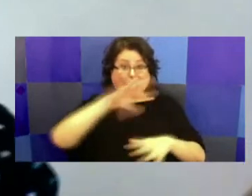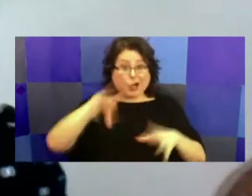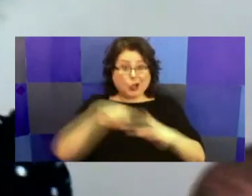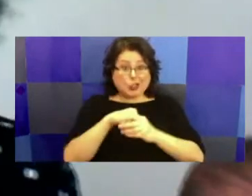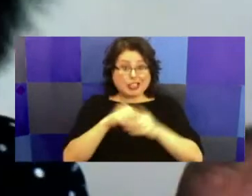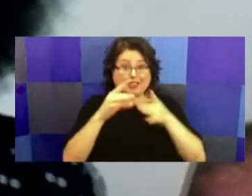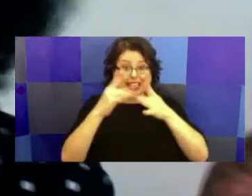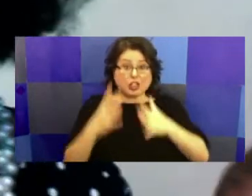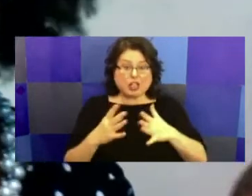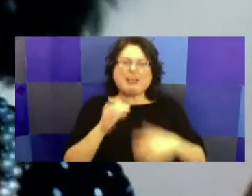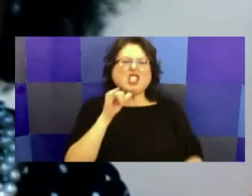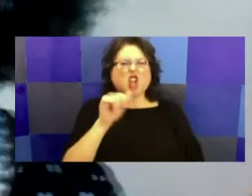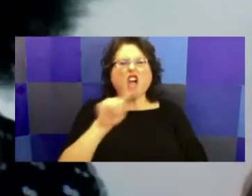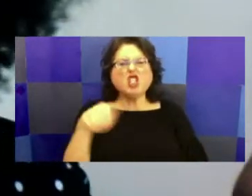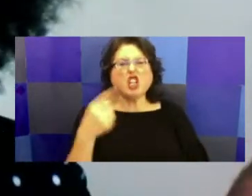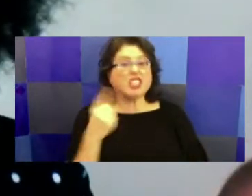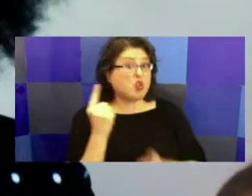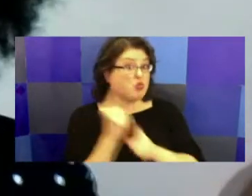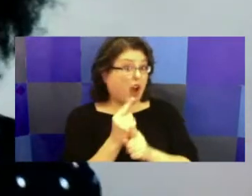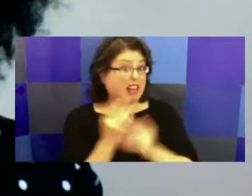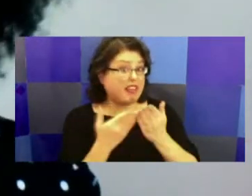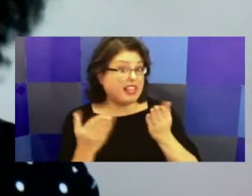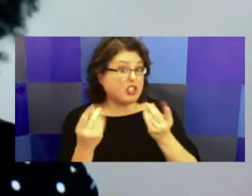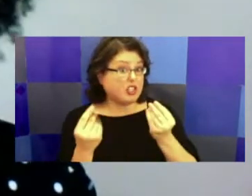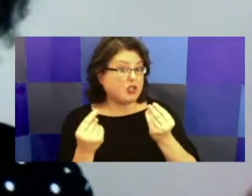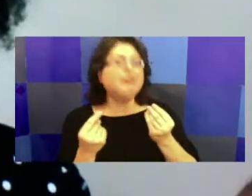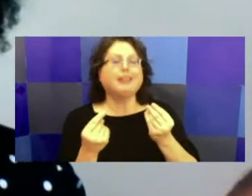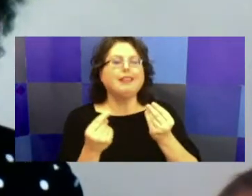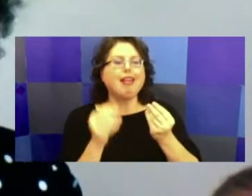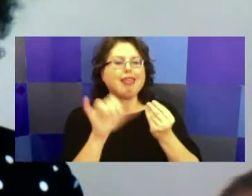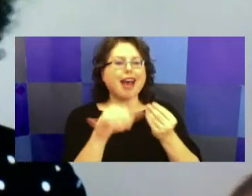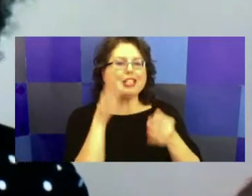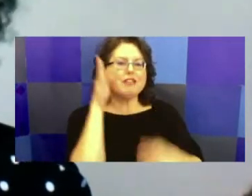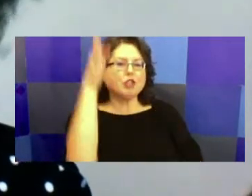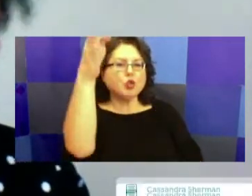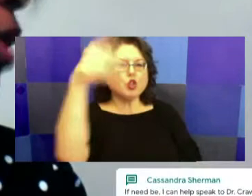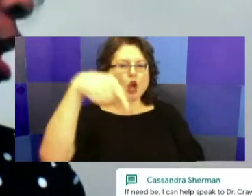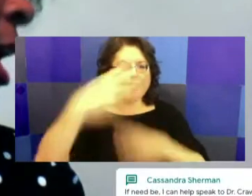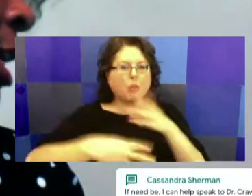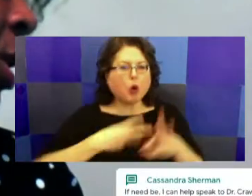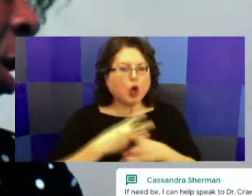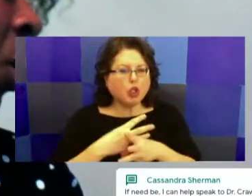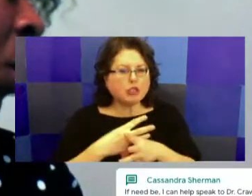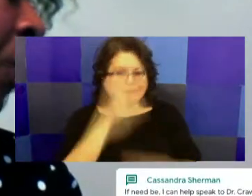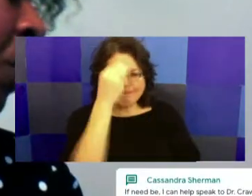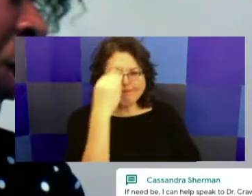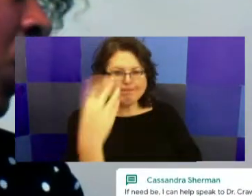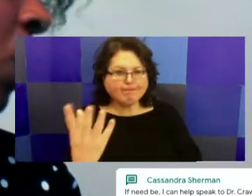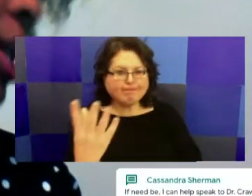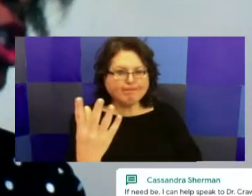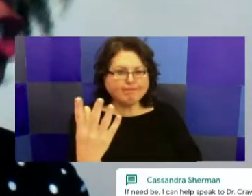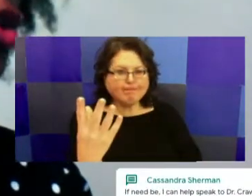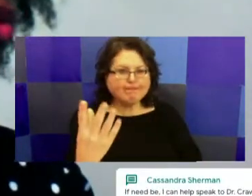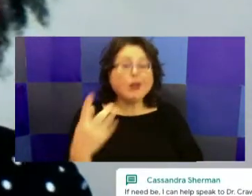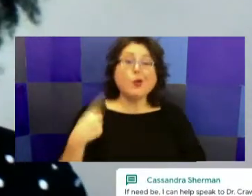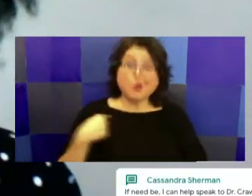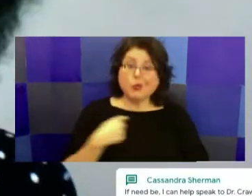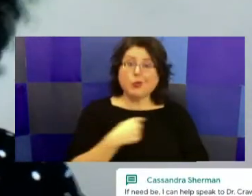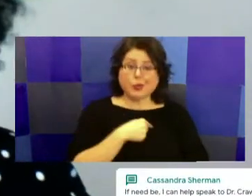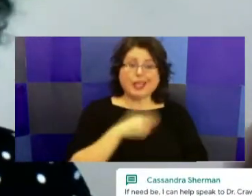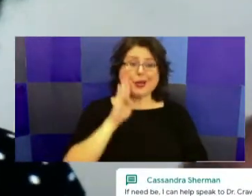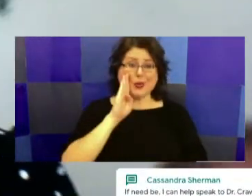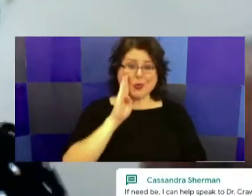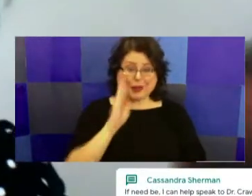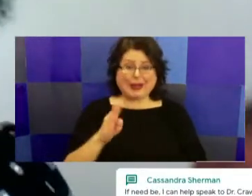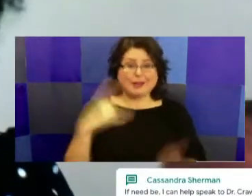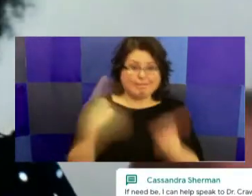thing to do, it is the future. It is the future of our world. And so, we're going to talk